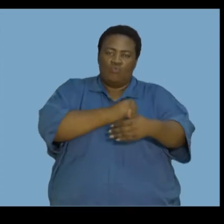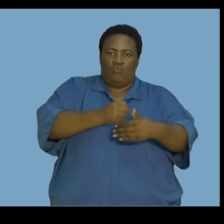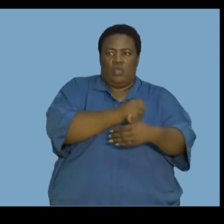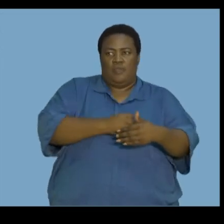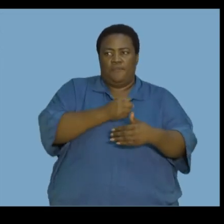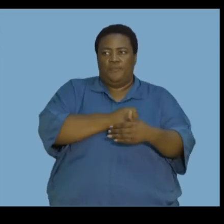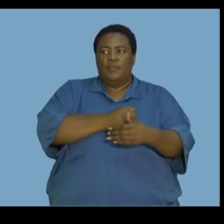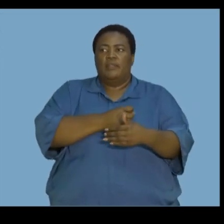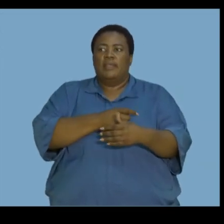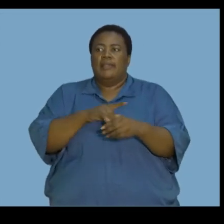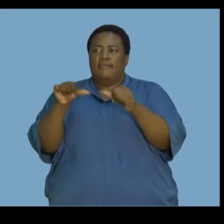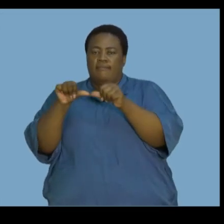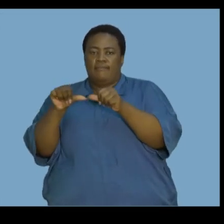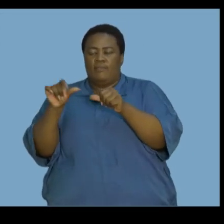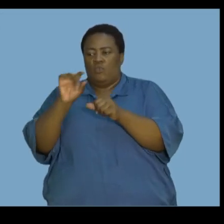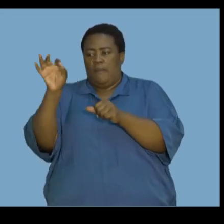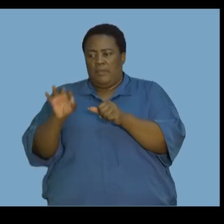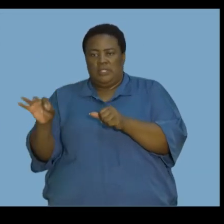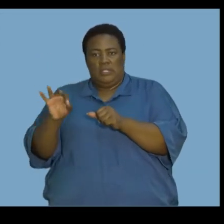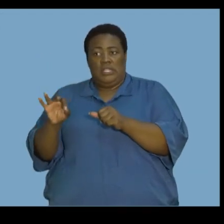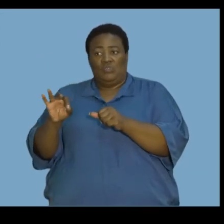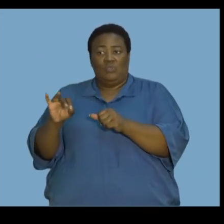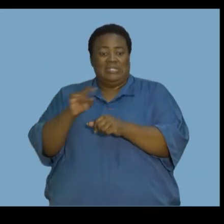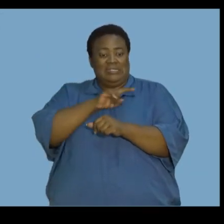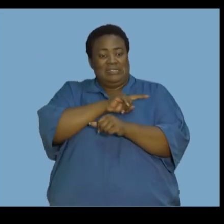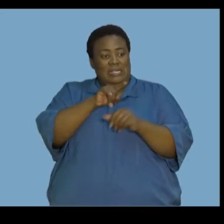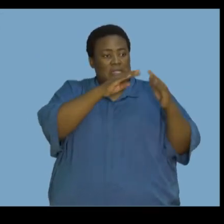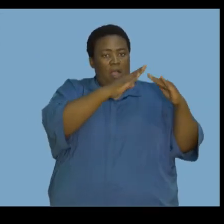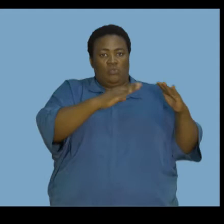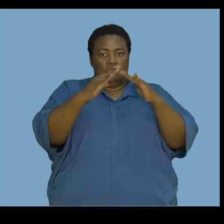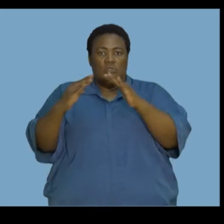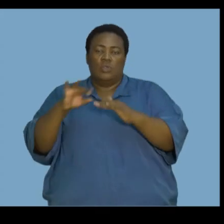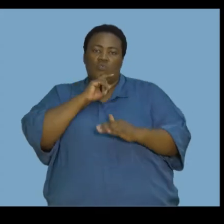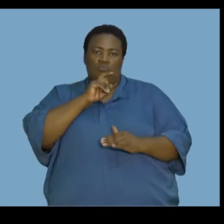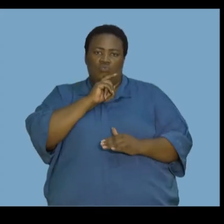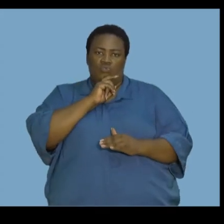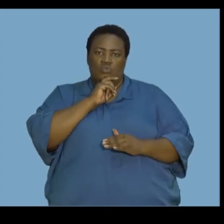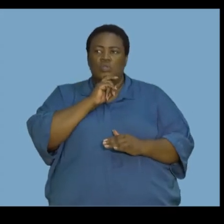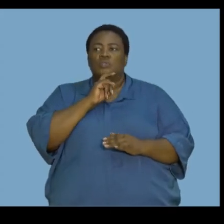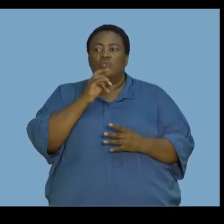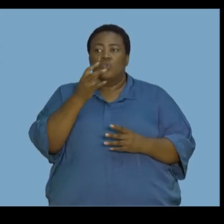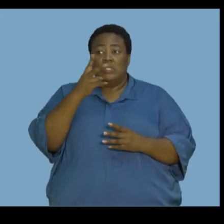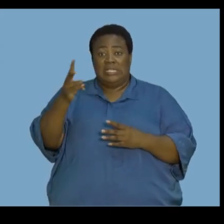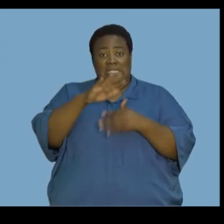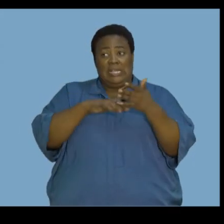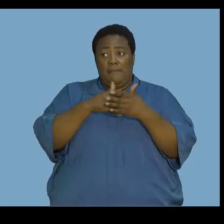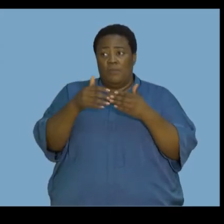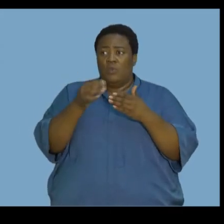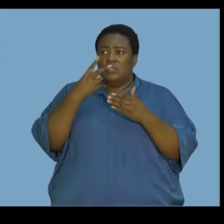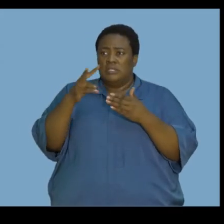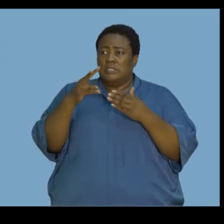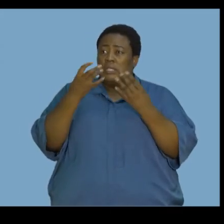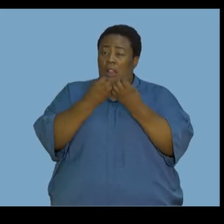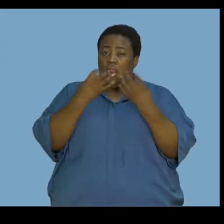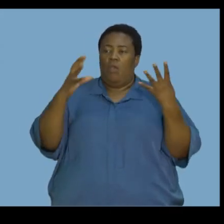water as a percentage of what these households used. So if you look at the data table, you will see that there's a large